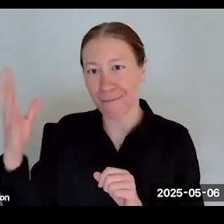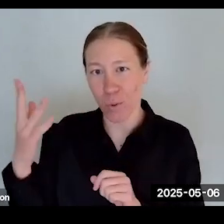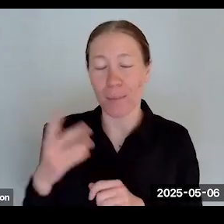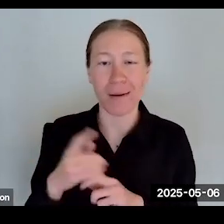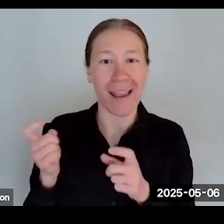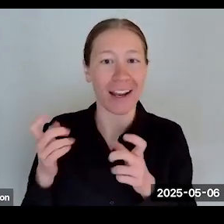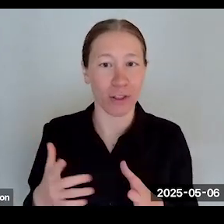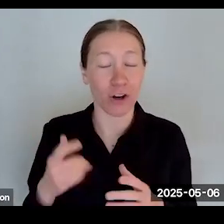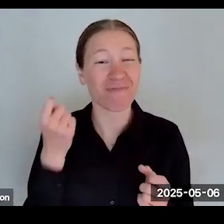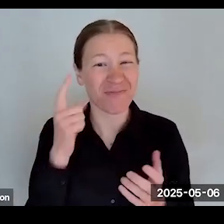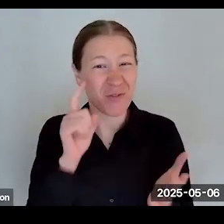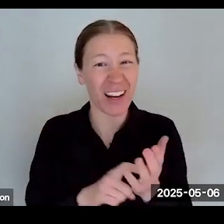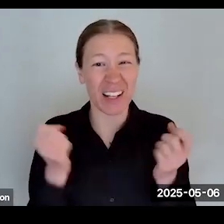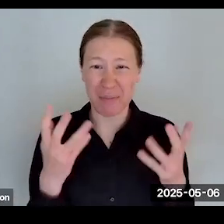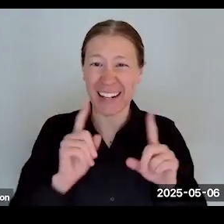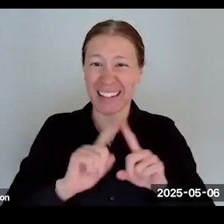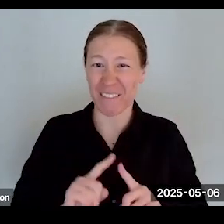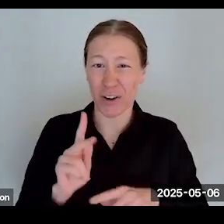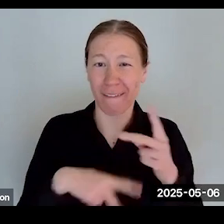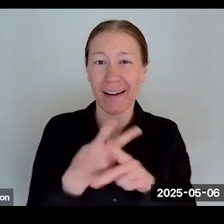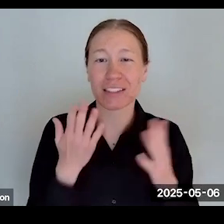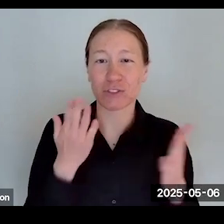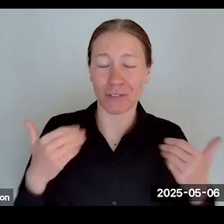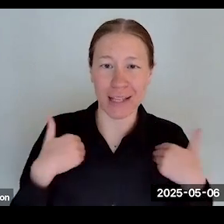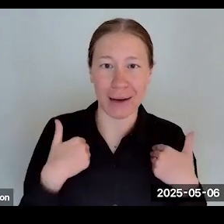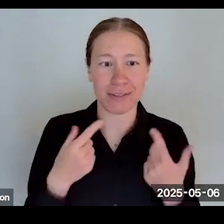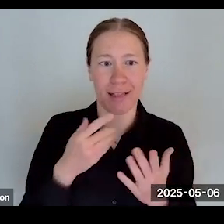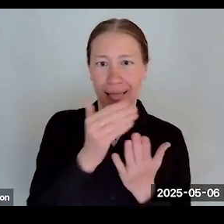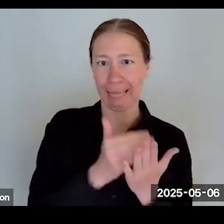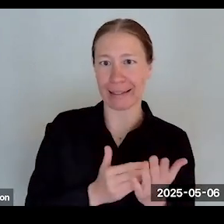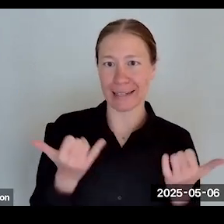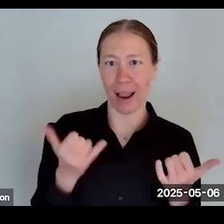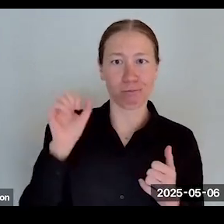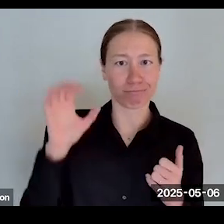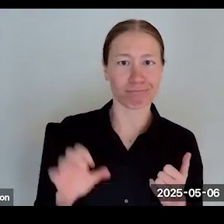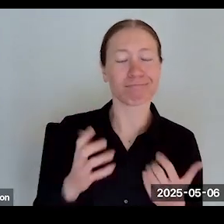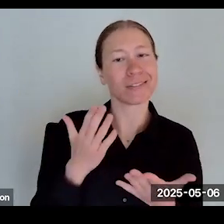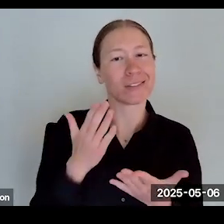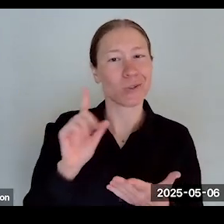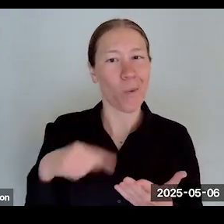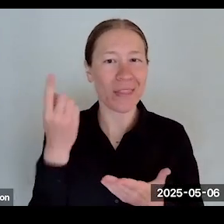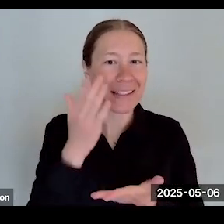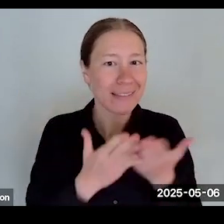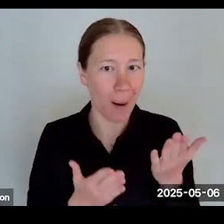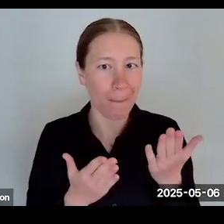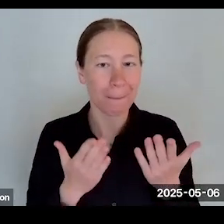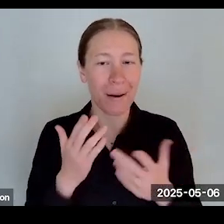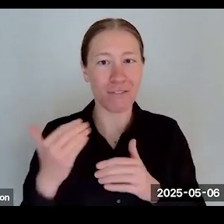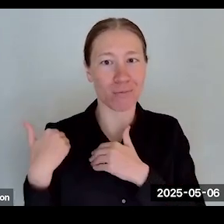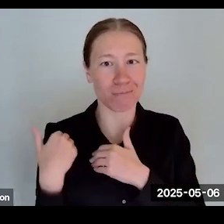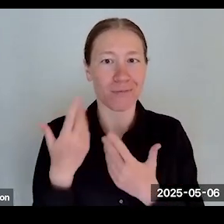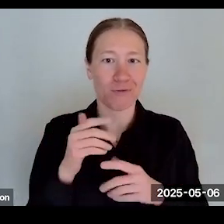many types of service animals, and this list is just a very small glimpse into some of the tasks that service dogs can be trained to perform.